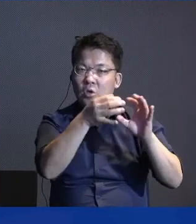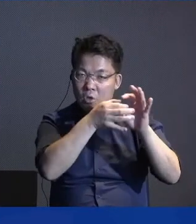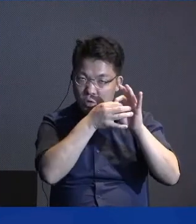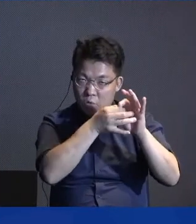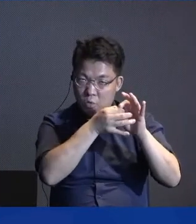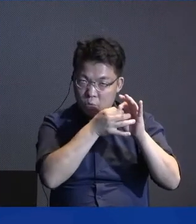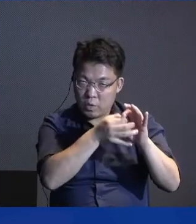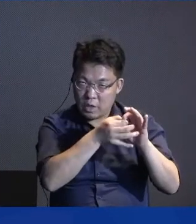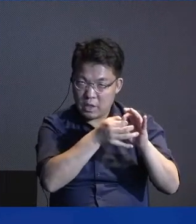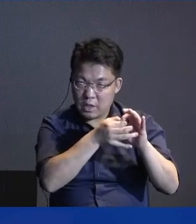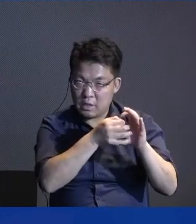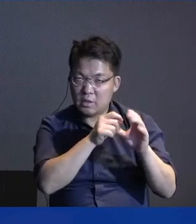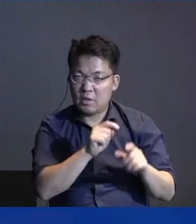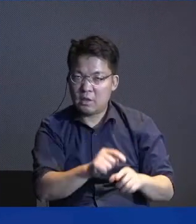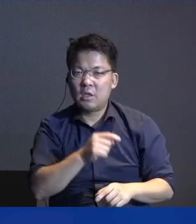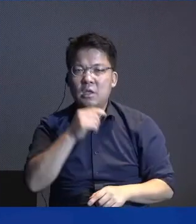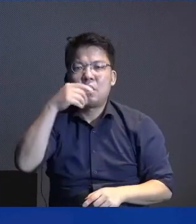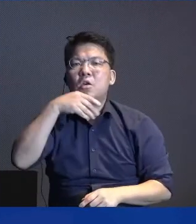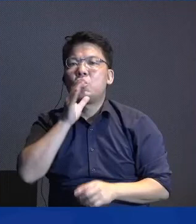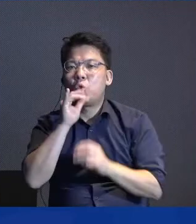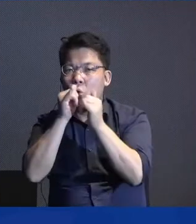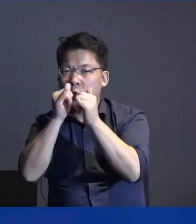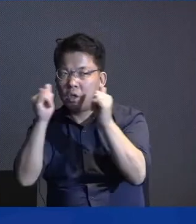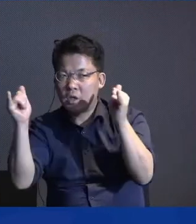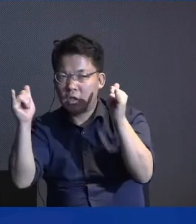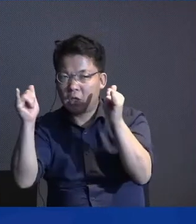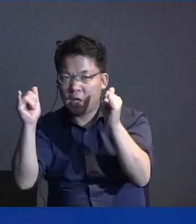the personal level of, for me,